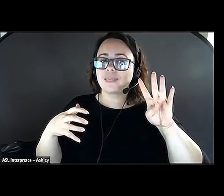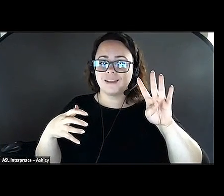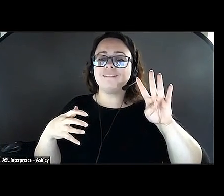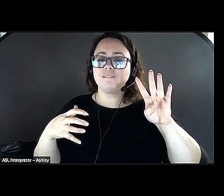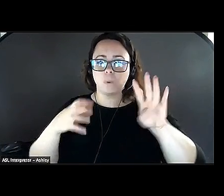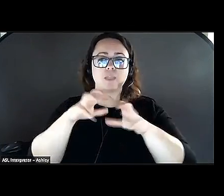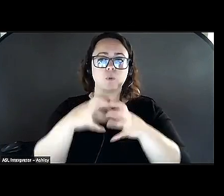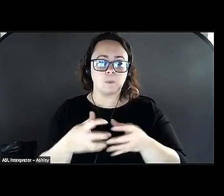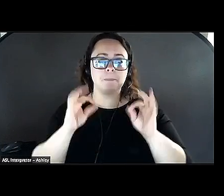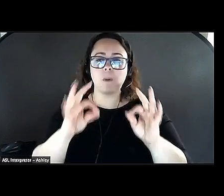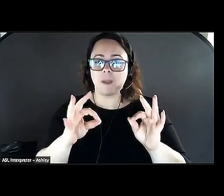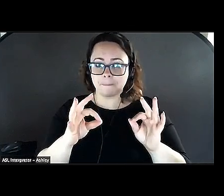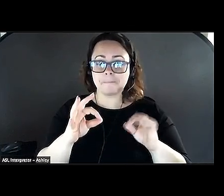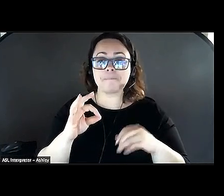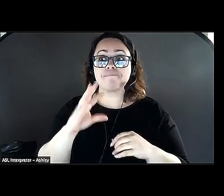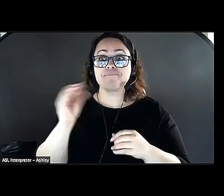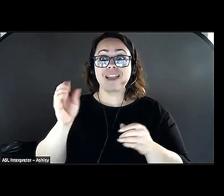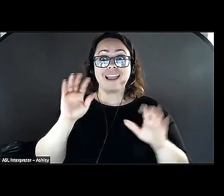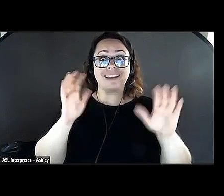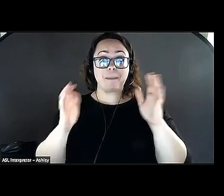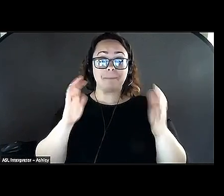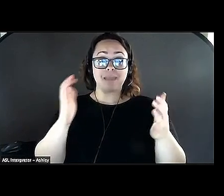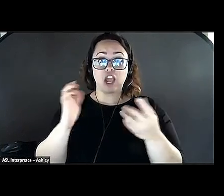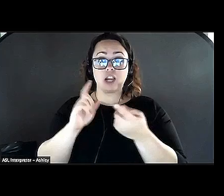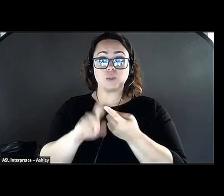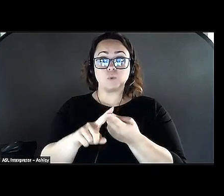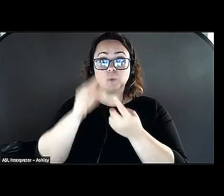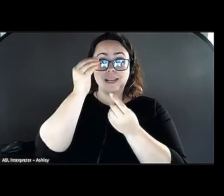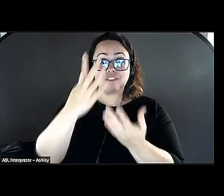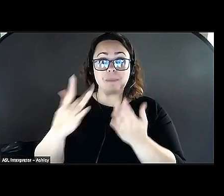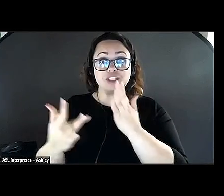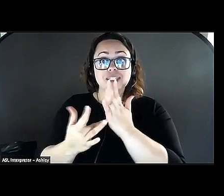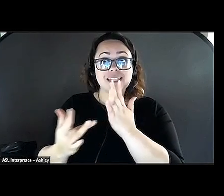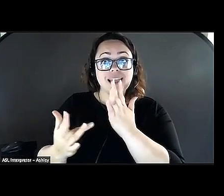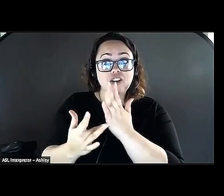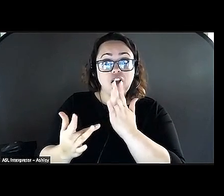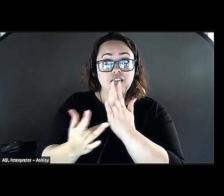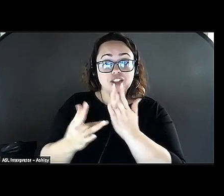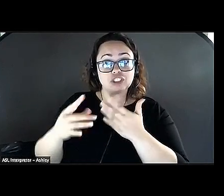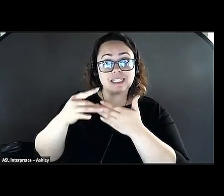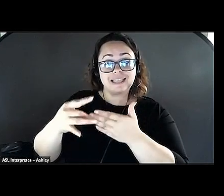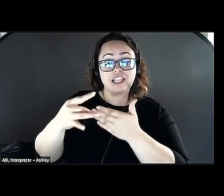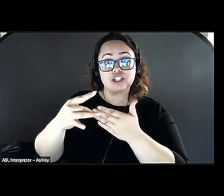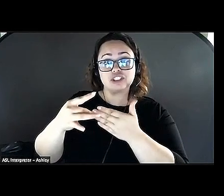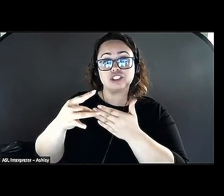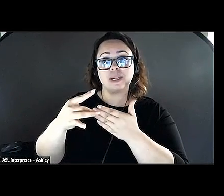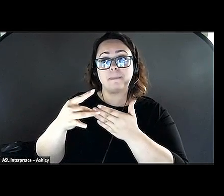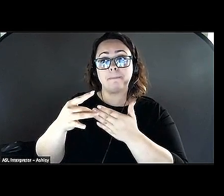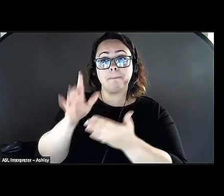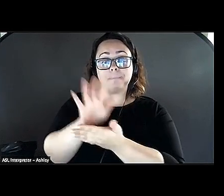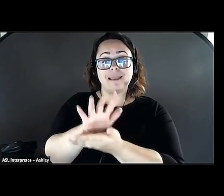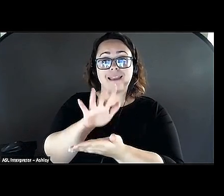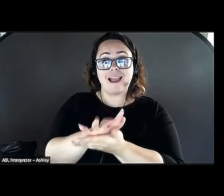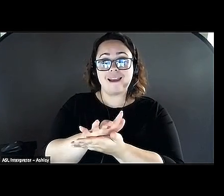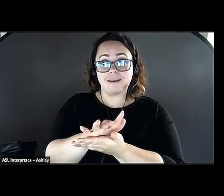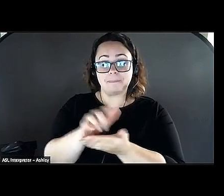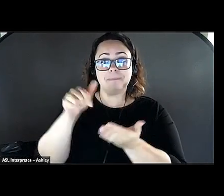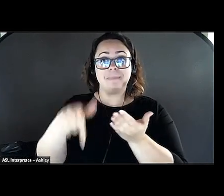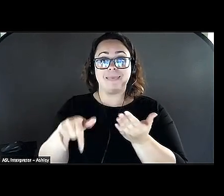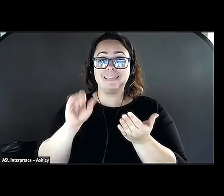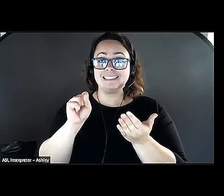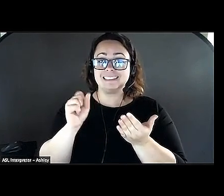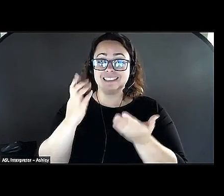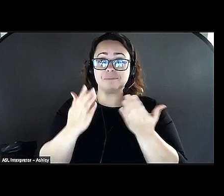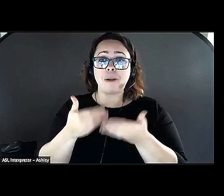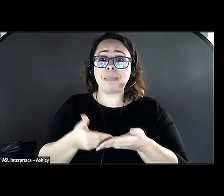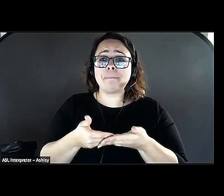Fourth. And comparing to the Information Technology Leadership Academy, this is like probably